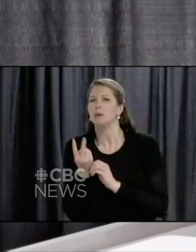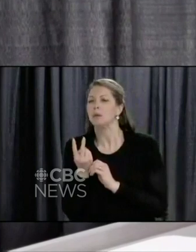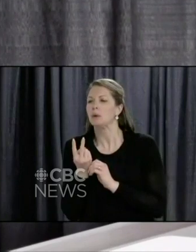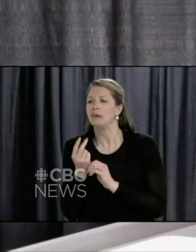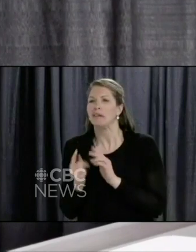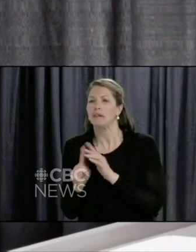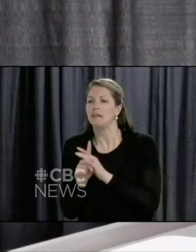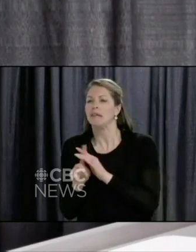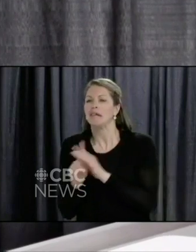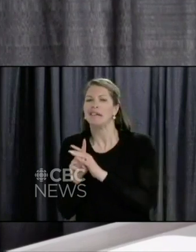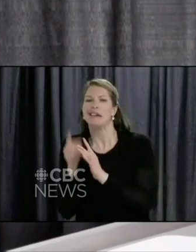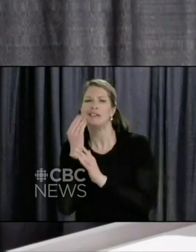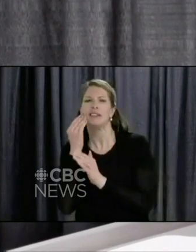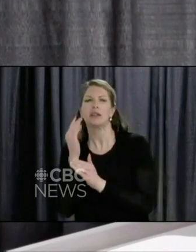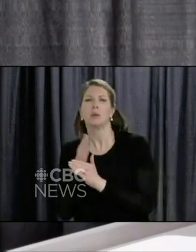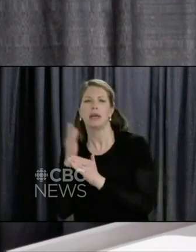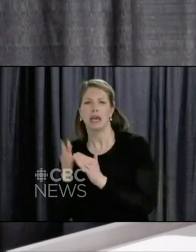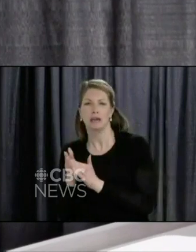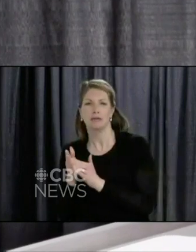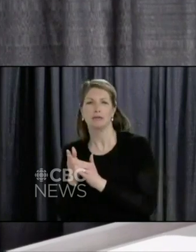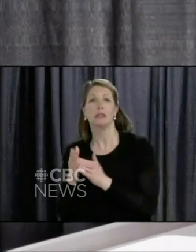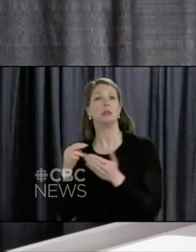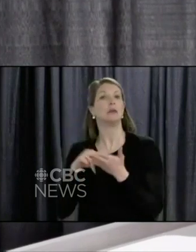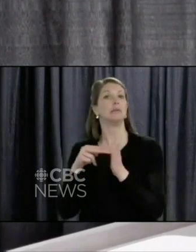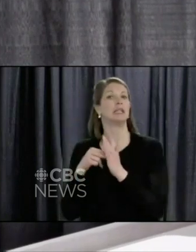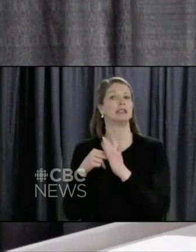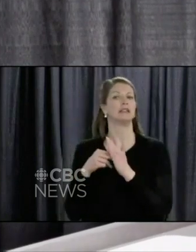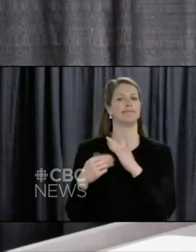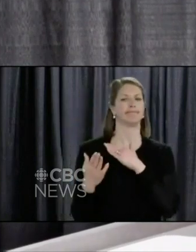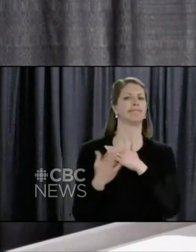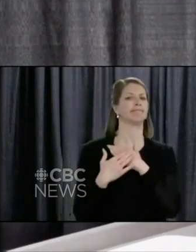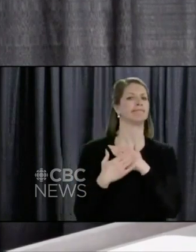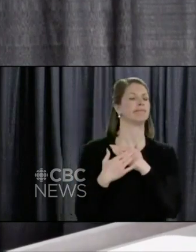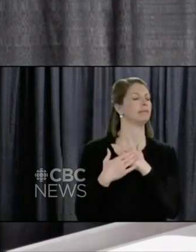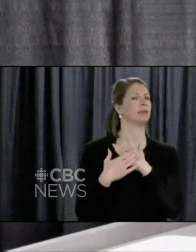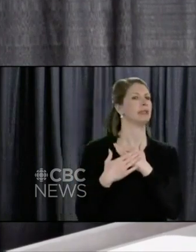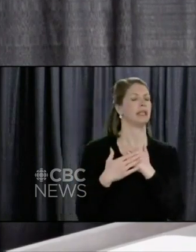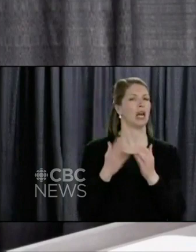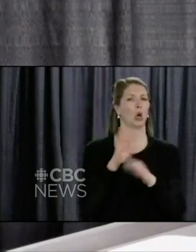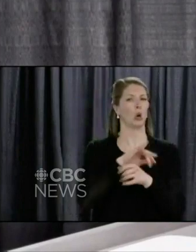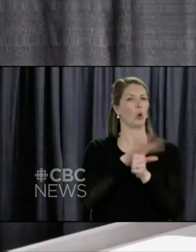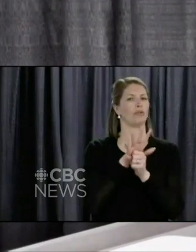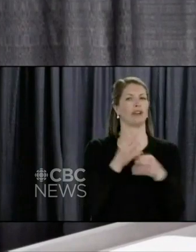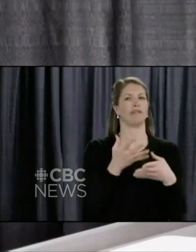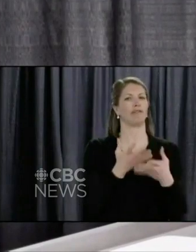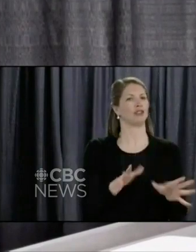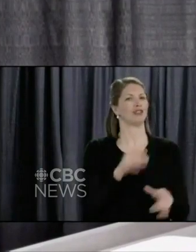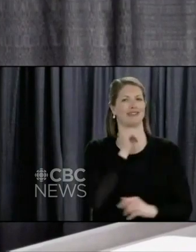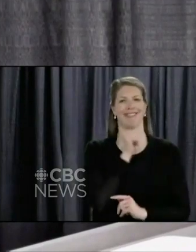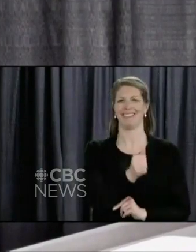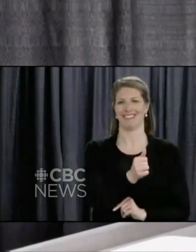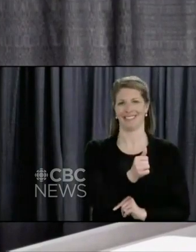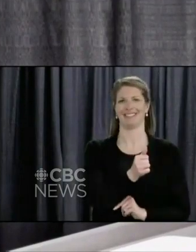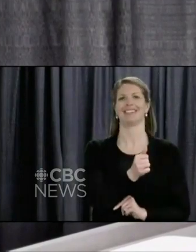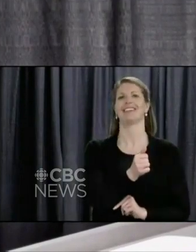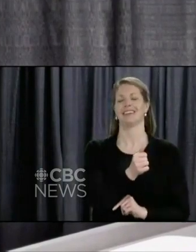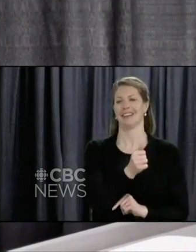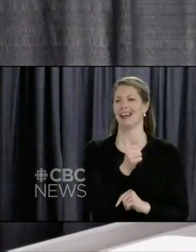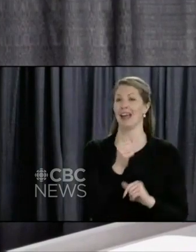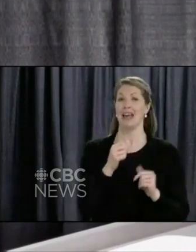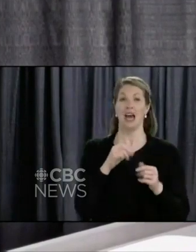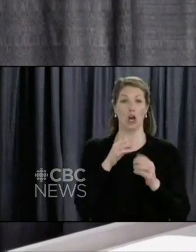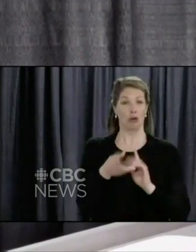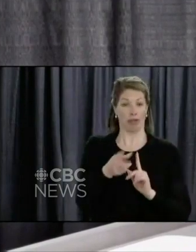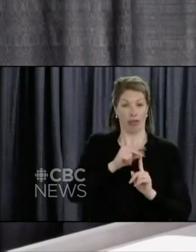to us just how unpredictable this virus is. COVID-19 knows no boundaries and can spread